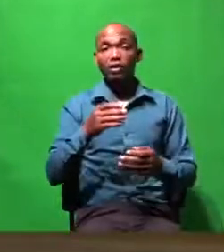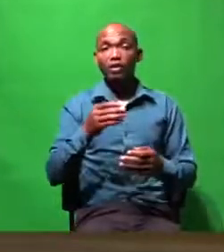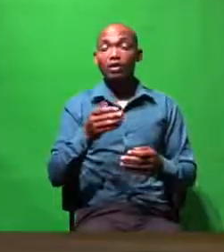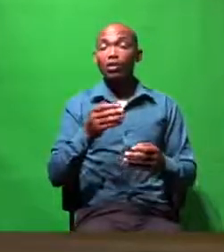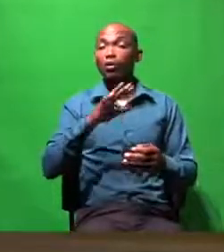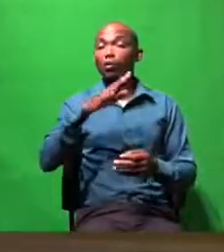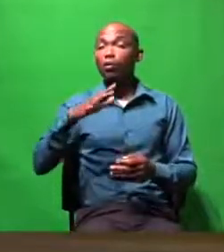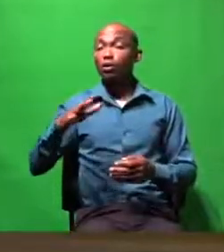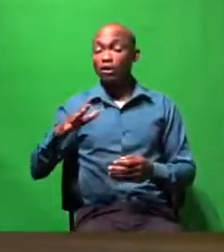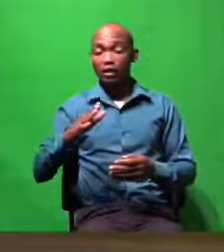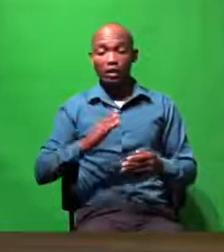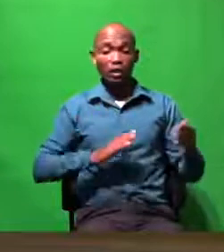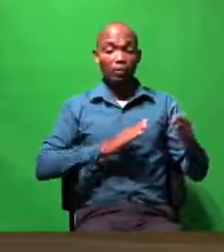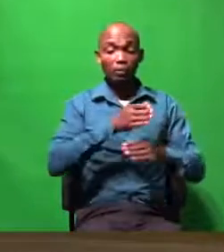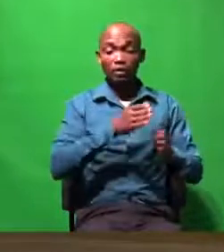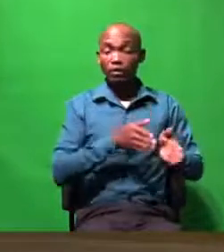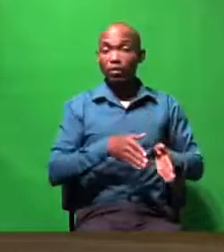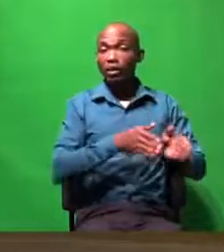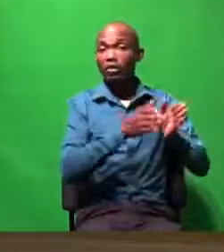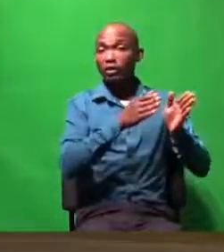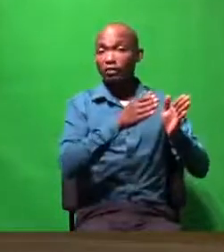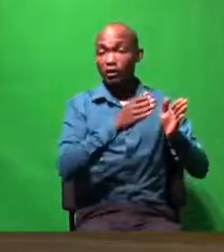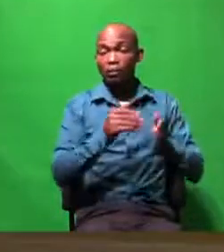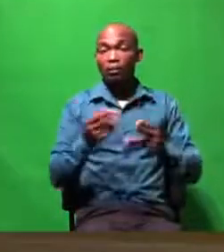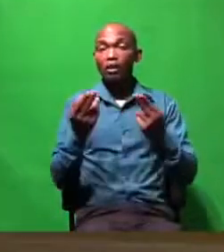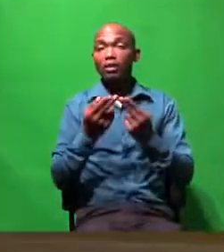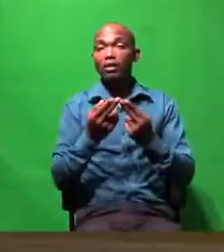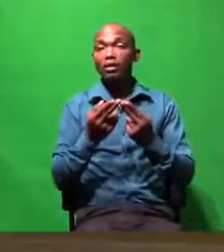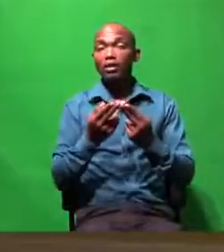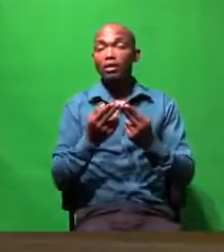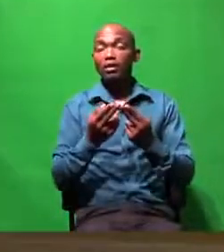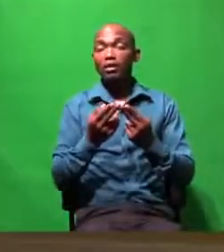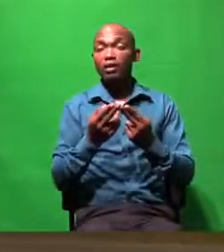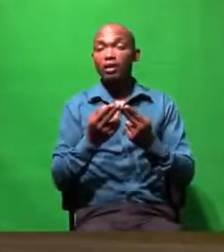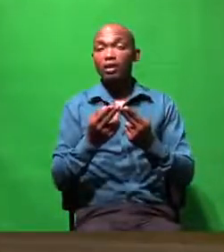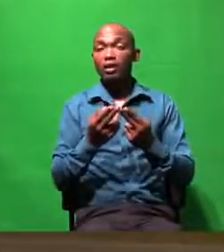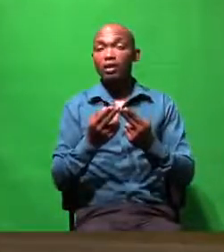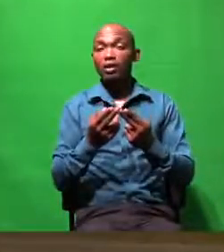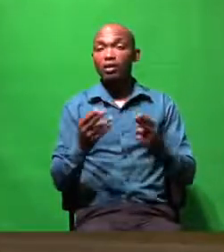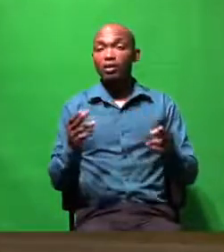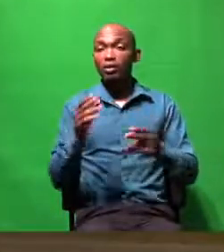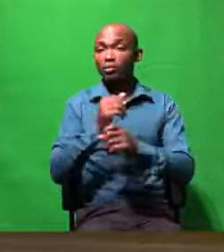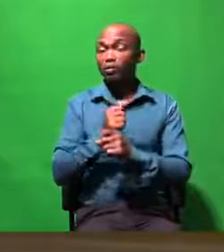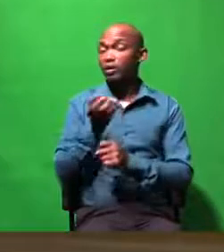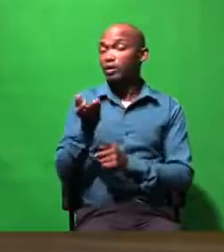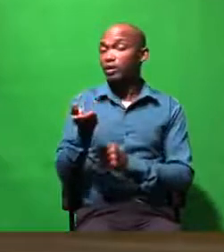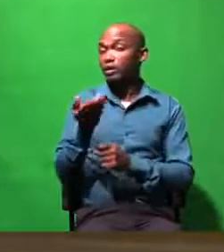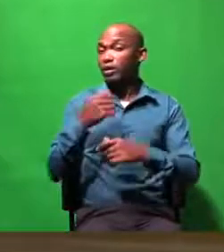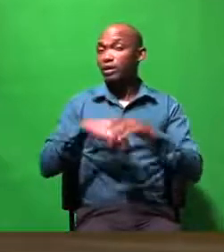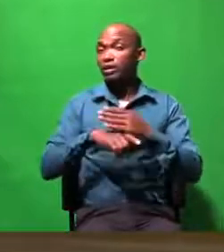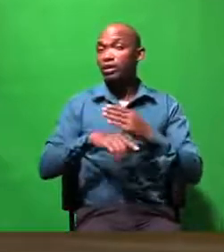can pass in a river and then can be accumulated. When we say accumulated, that we can say is the